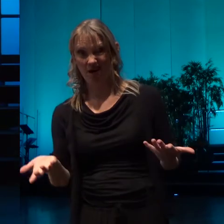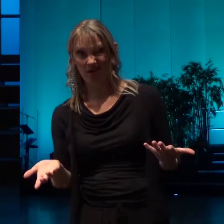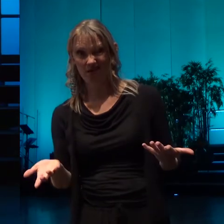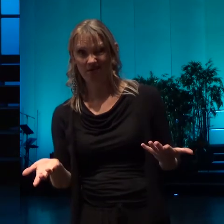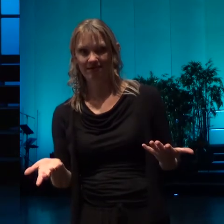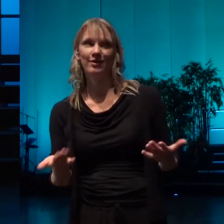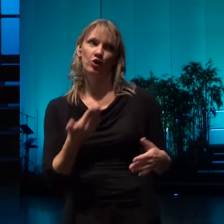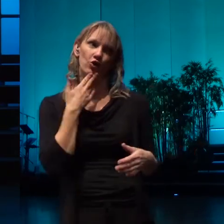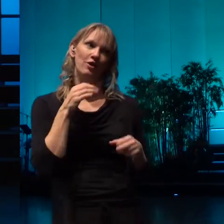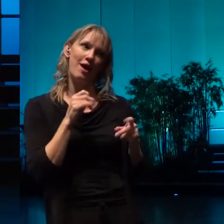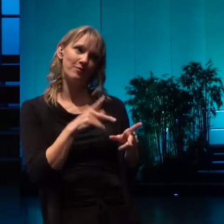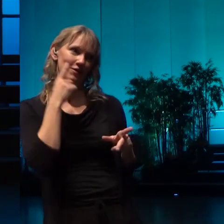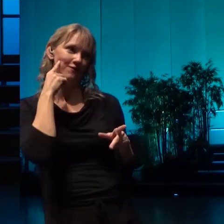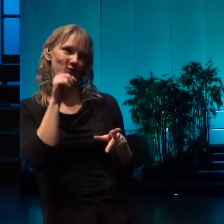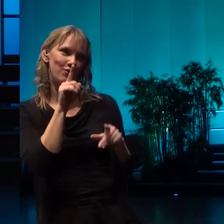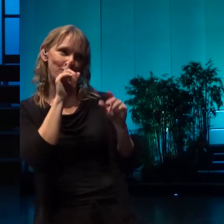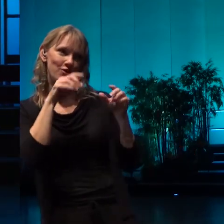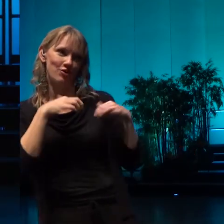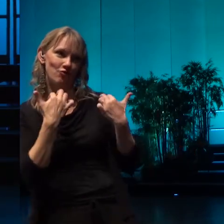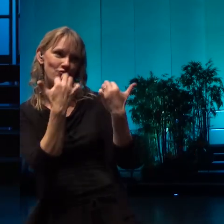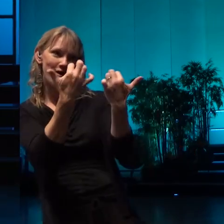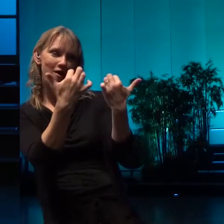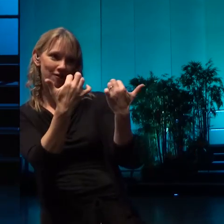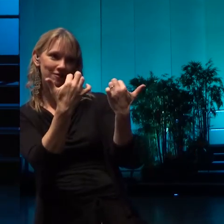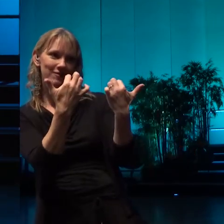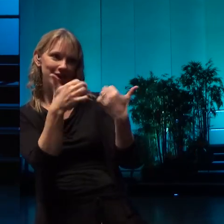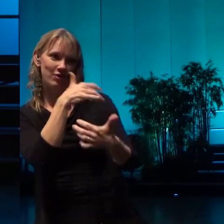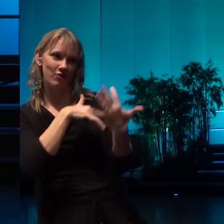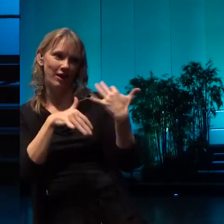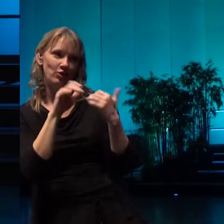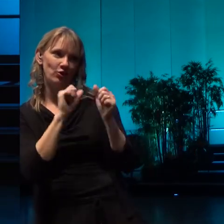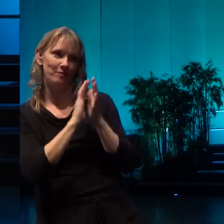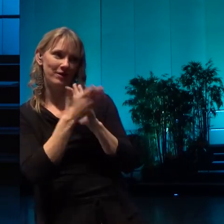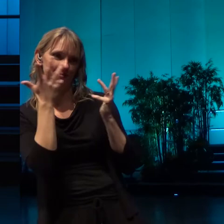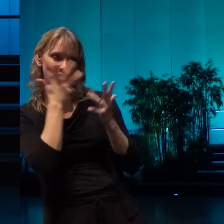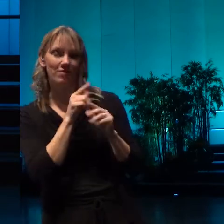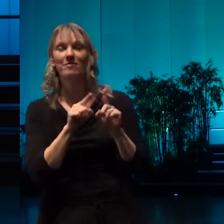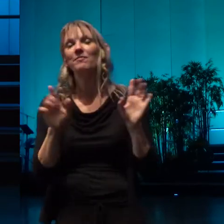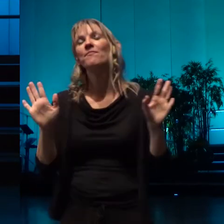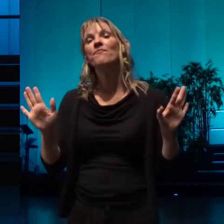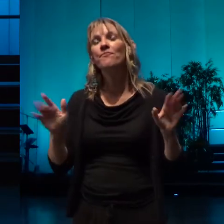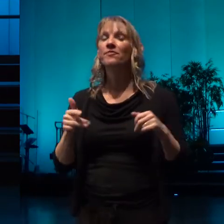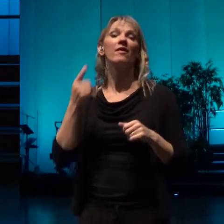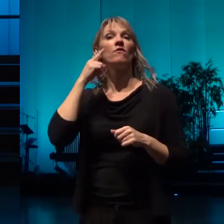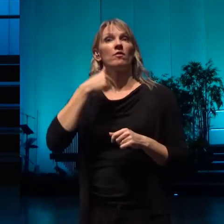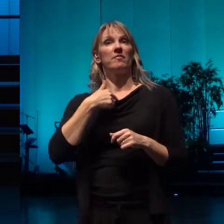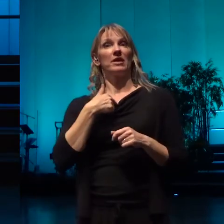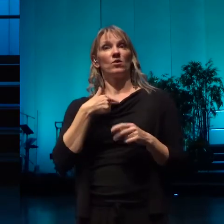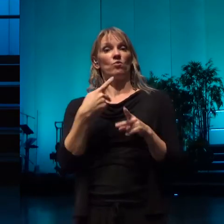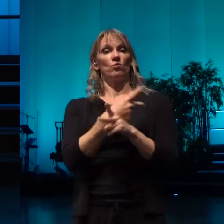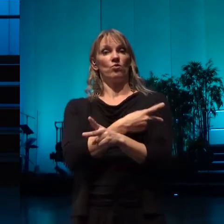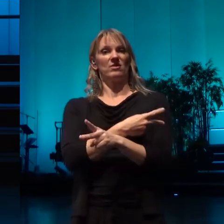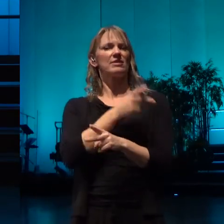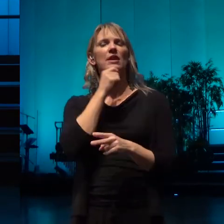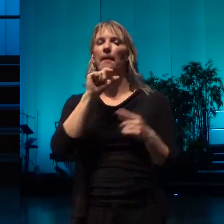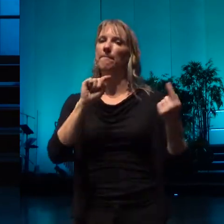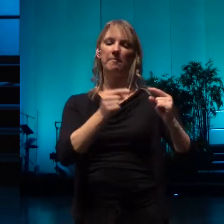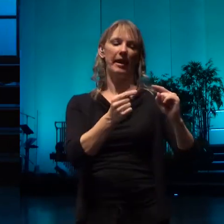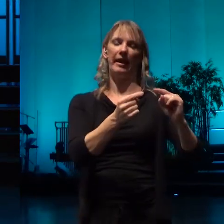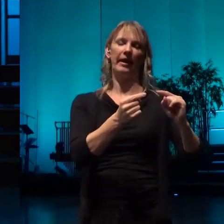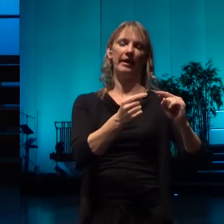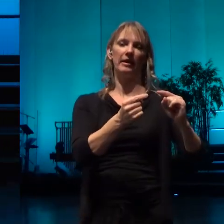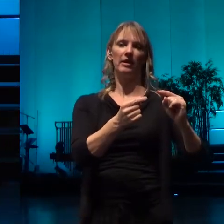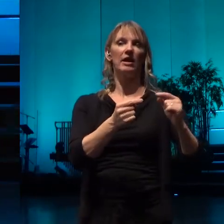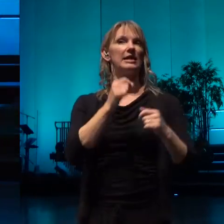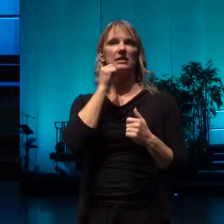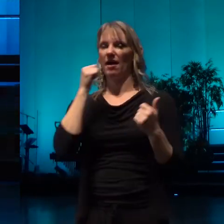good opportunity for crowd interaction. It could get dark. You know what the worst feeling is? For me, it's not pain.